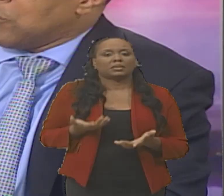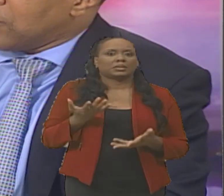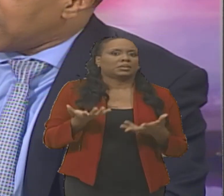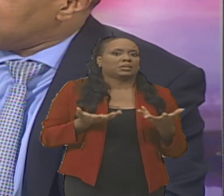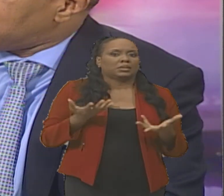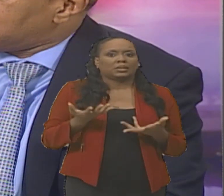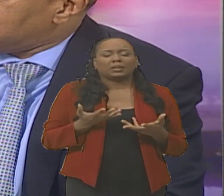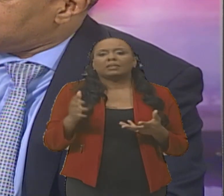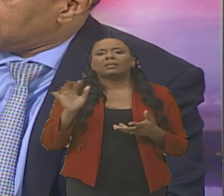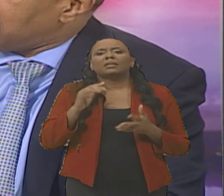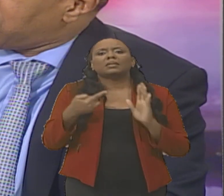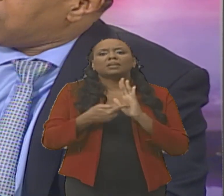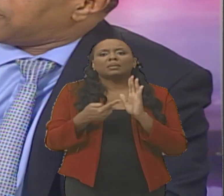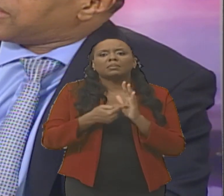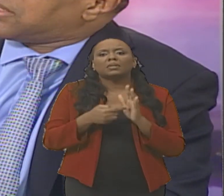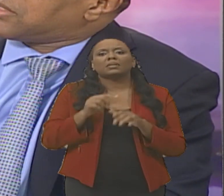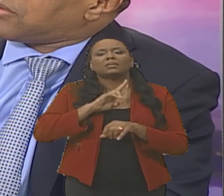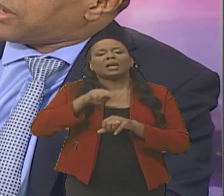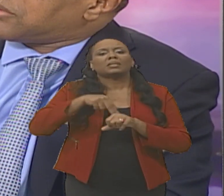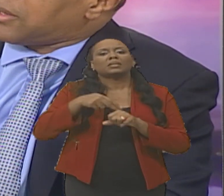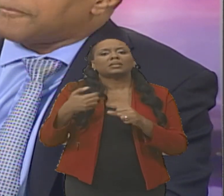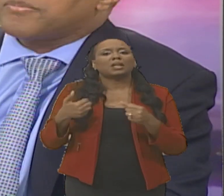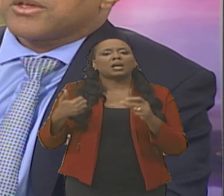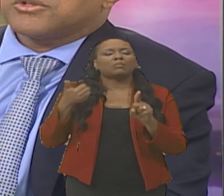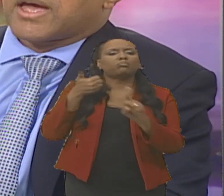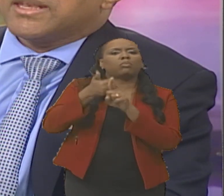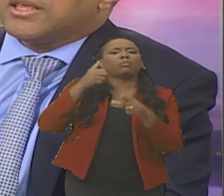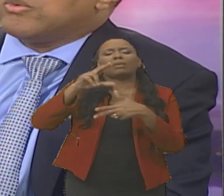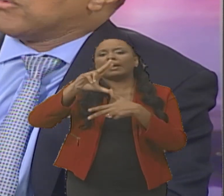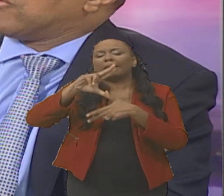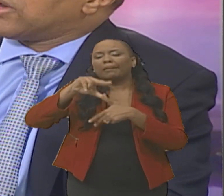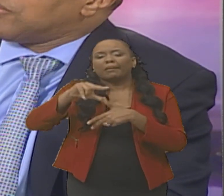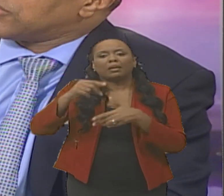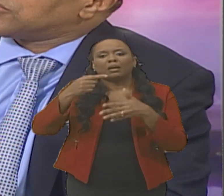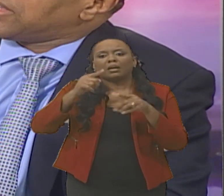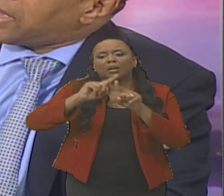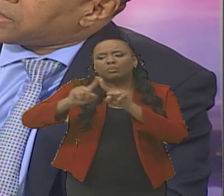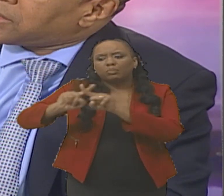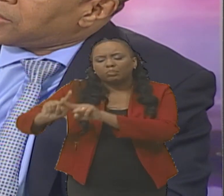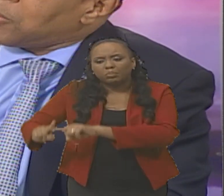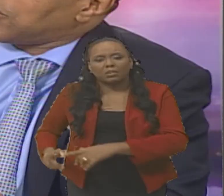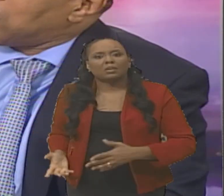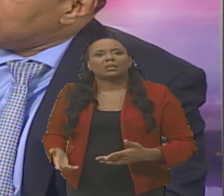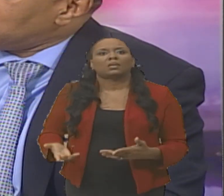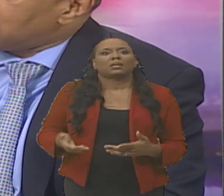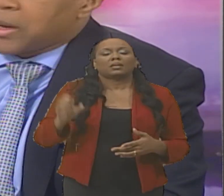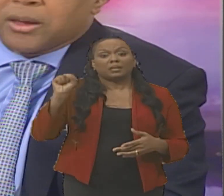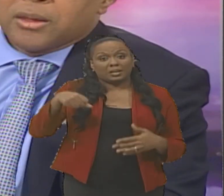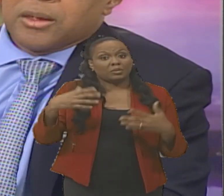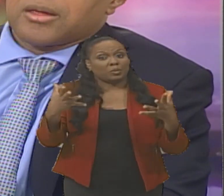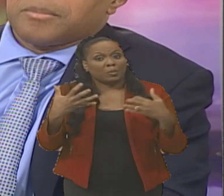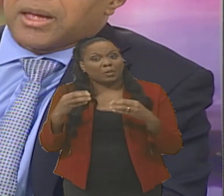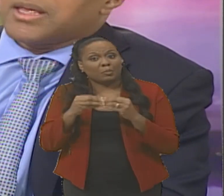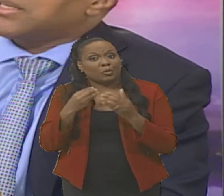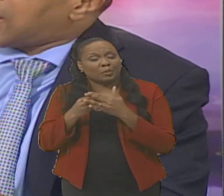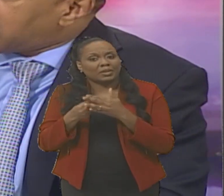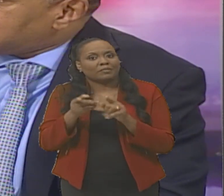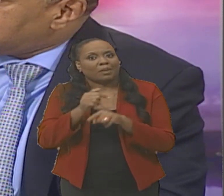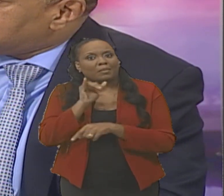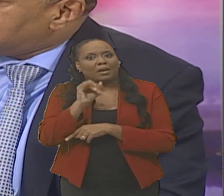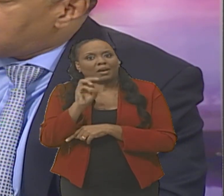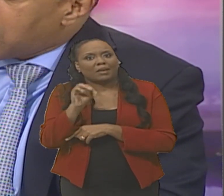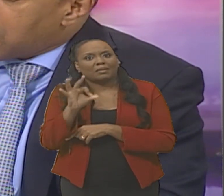to move ahead on capital account liberalization gradually. So ideally, we would want more. So yes, we want more, but it's